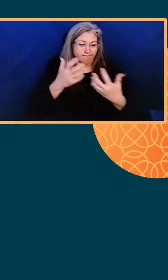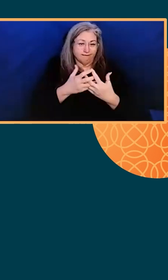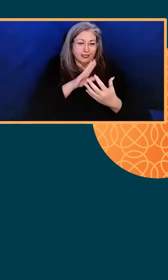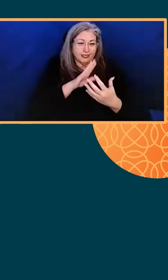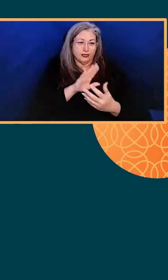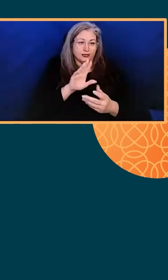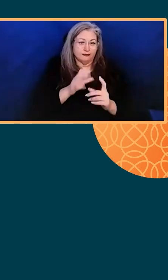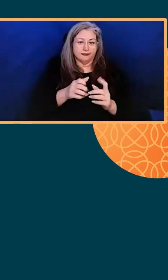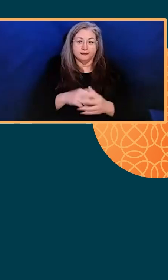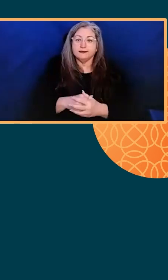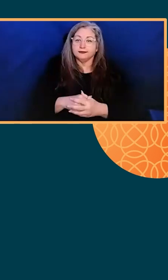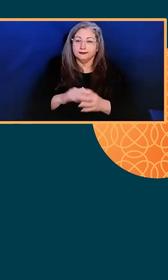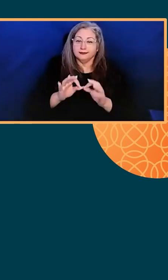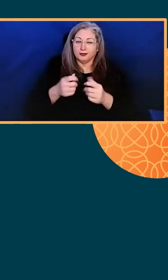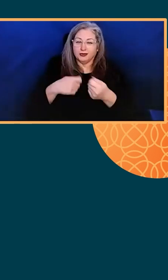This is Lindsey.